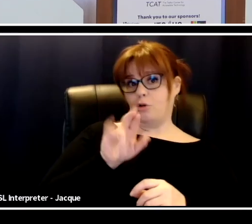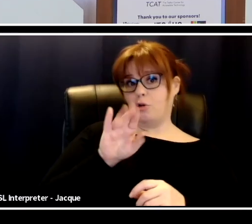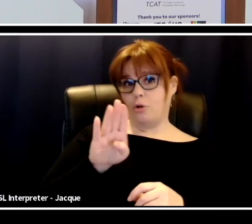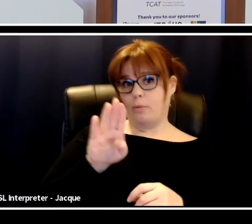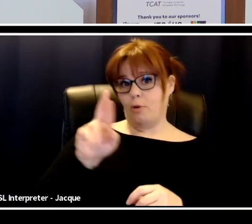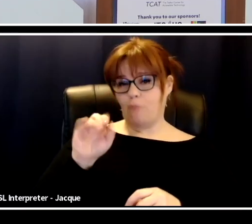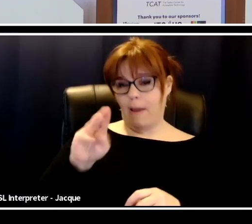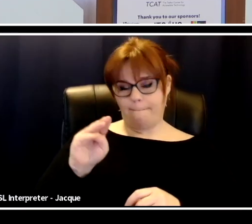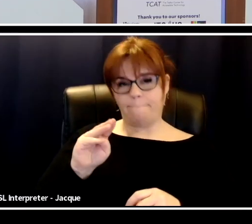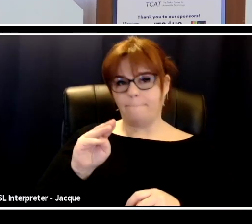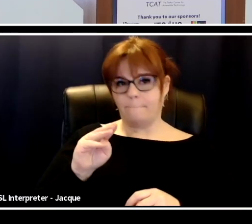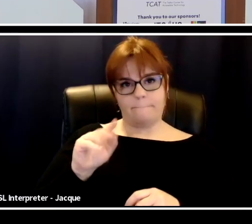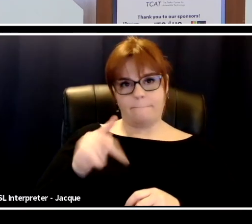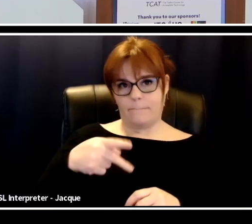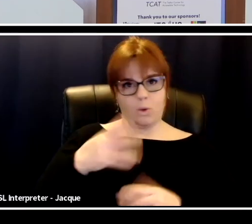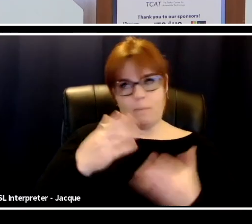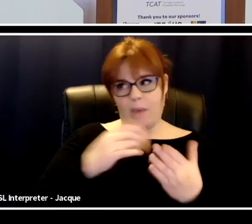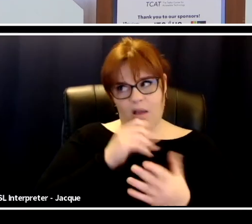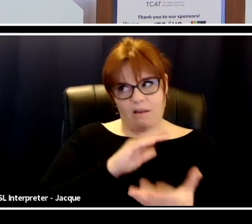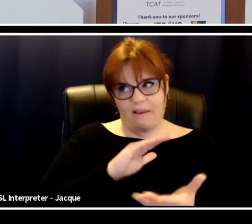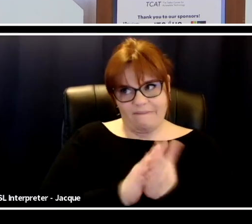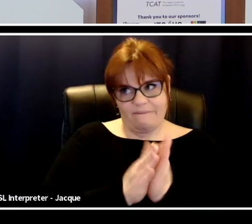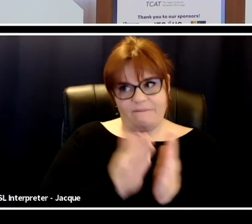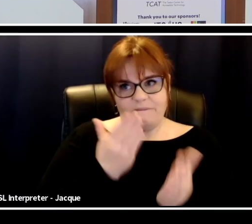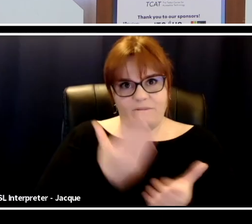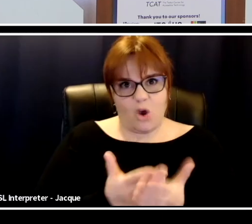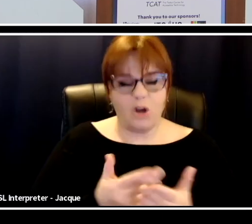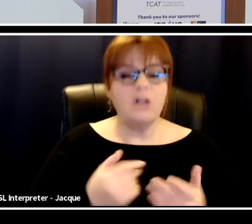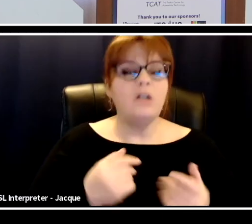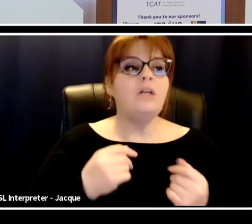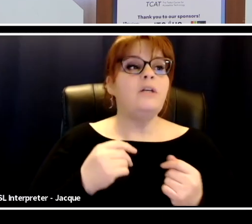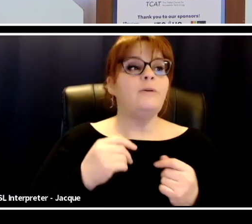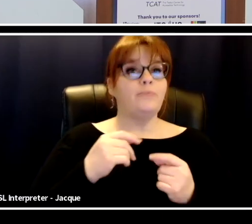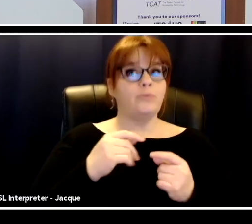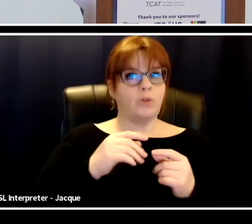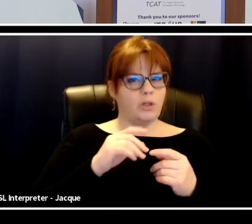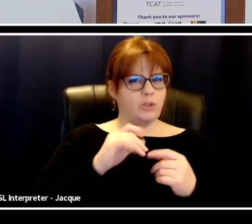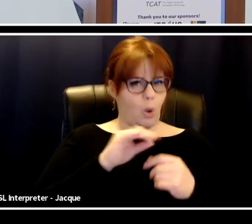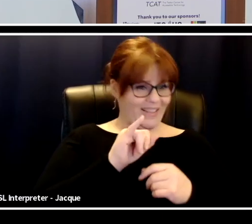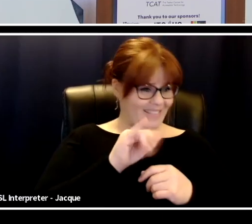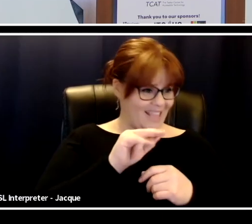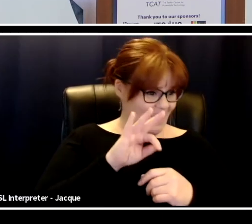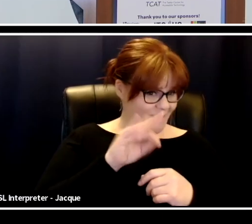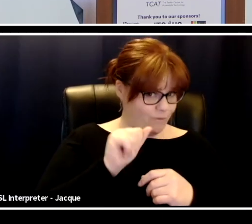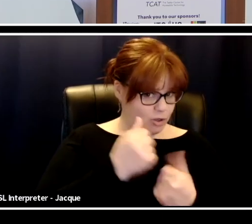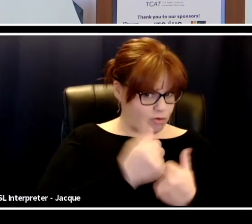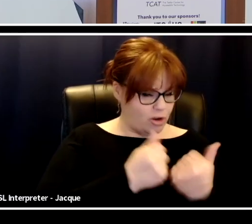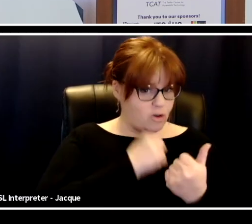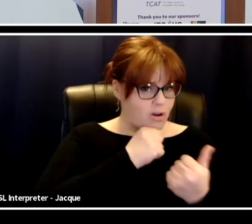system's like, hey, you can't go any further. And obviously then the question is the infrastructure not there or is the data just not complete?